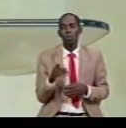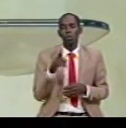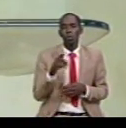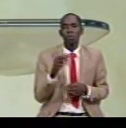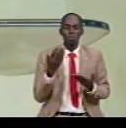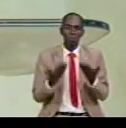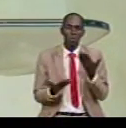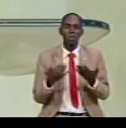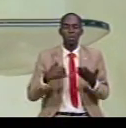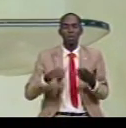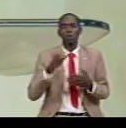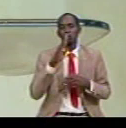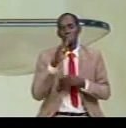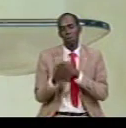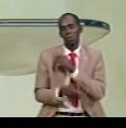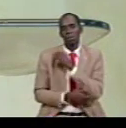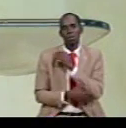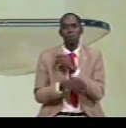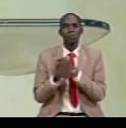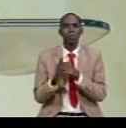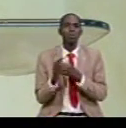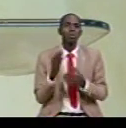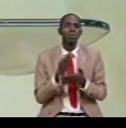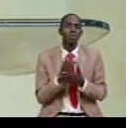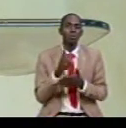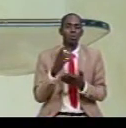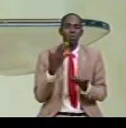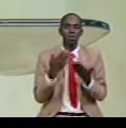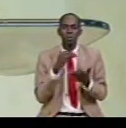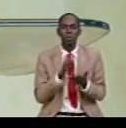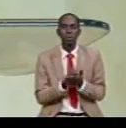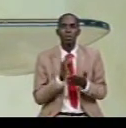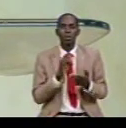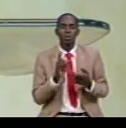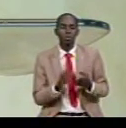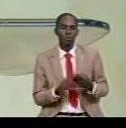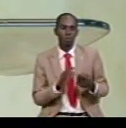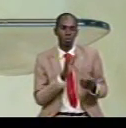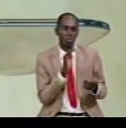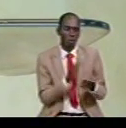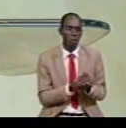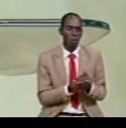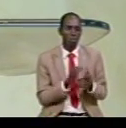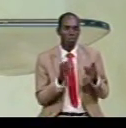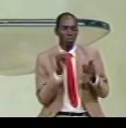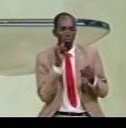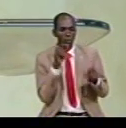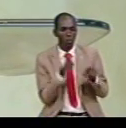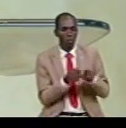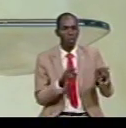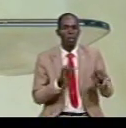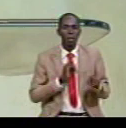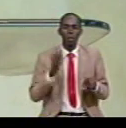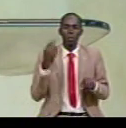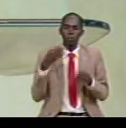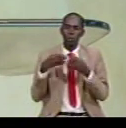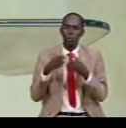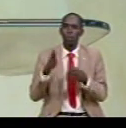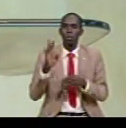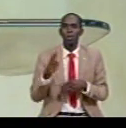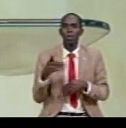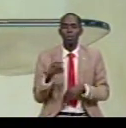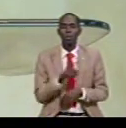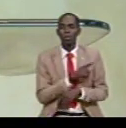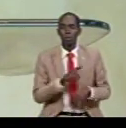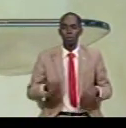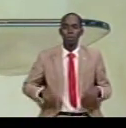tempted. Somebody may say, this sister, I want to get married. I know my testimony. I was led by the Lord. It is so clear,